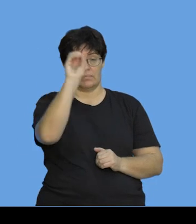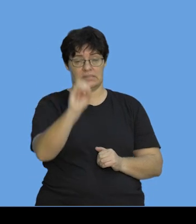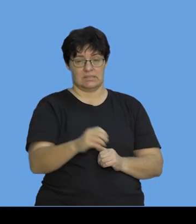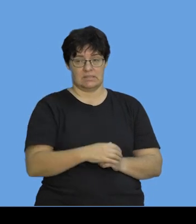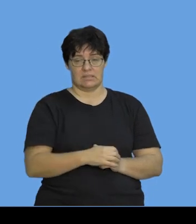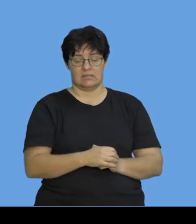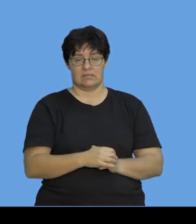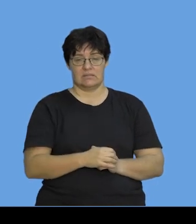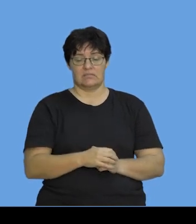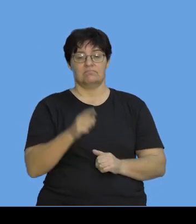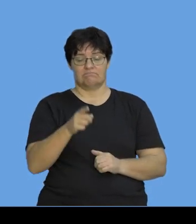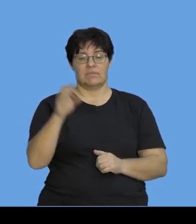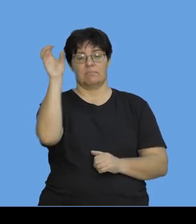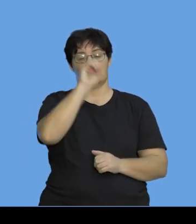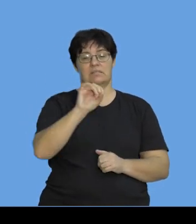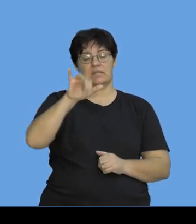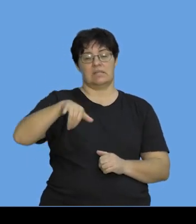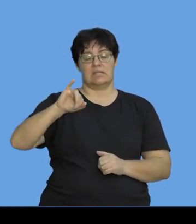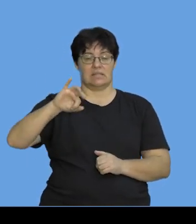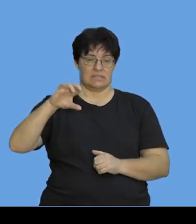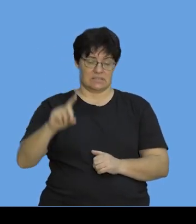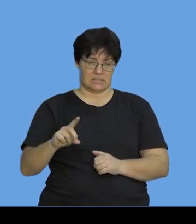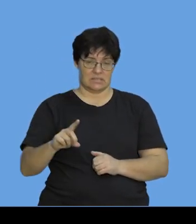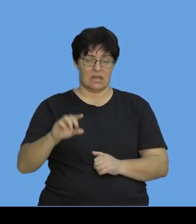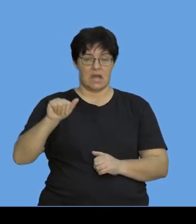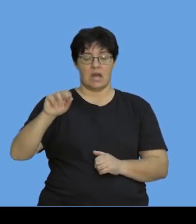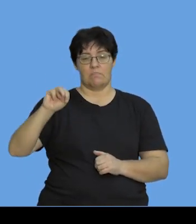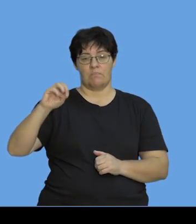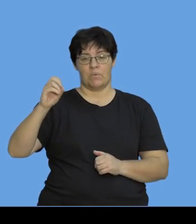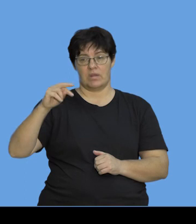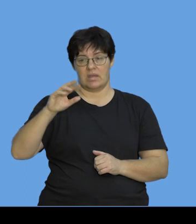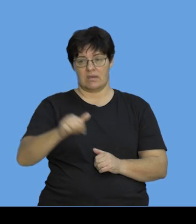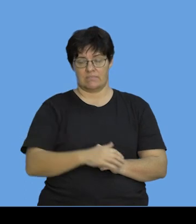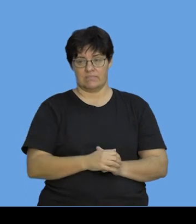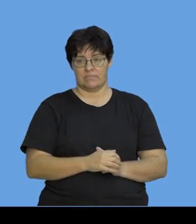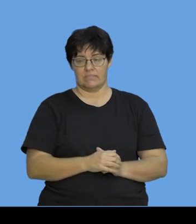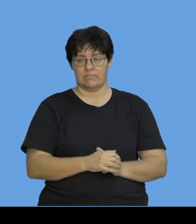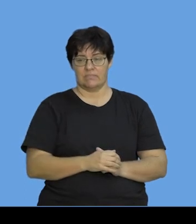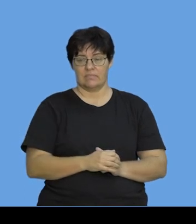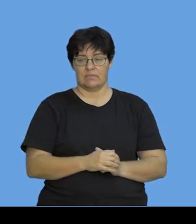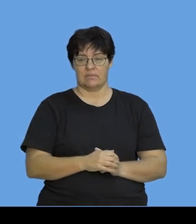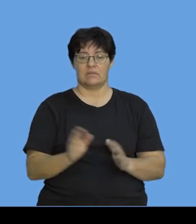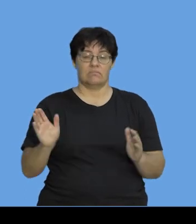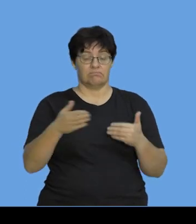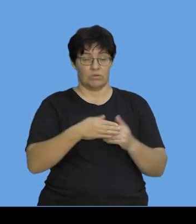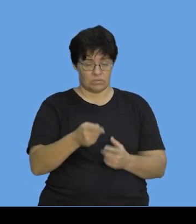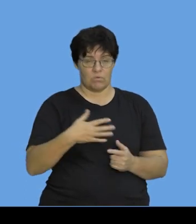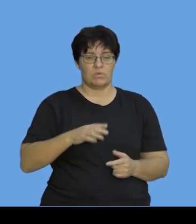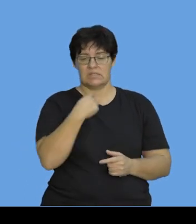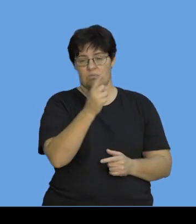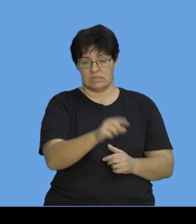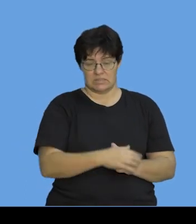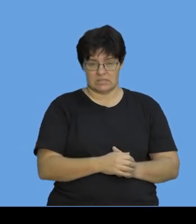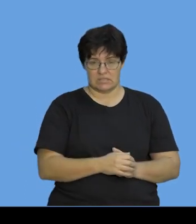So that's the percentage yield of ammonia, right? Okay, so in closing, what are we saying?